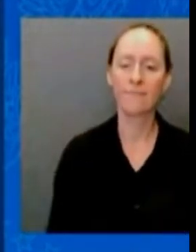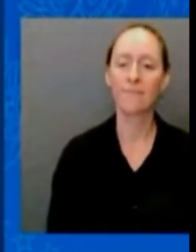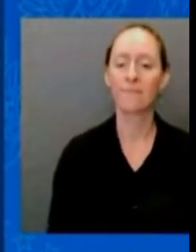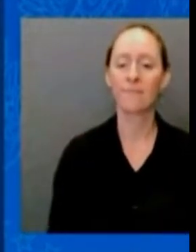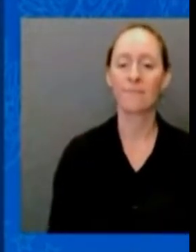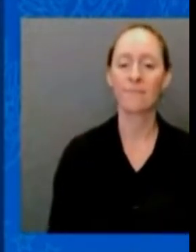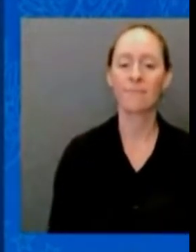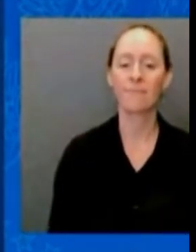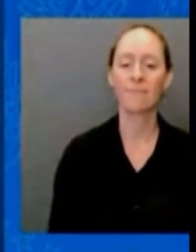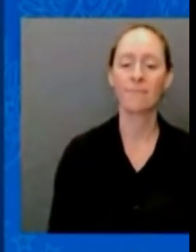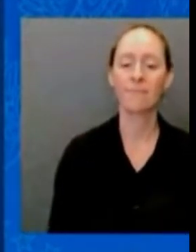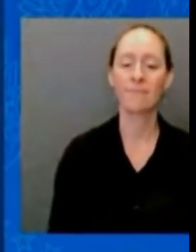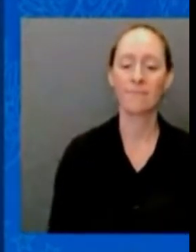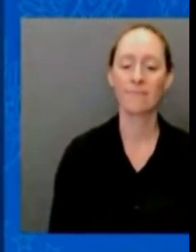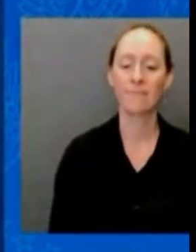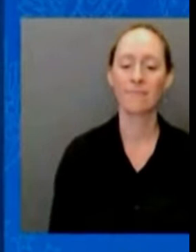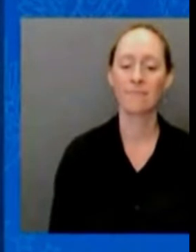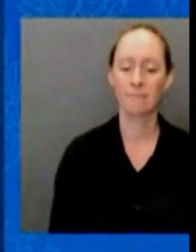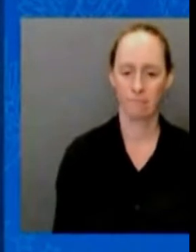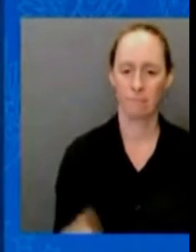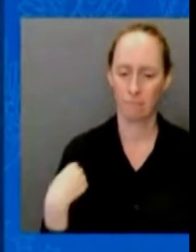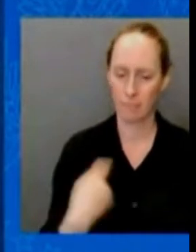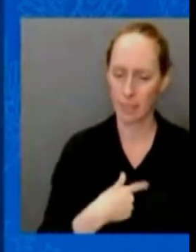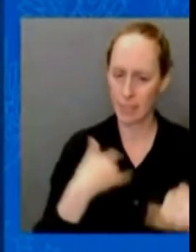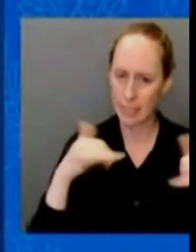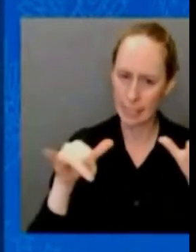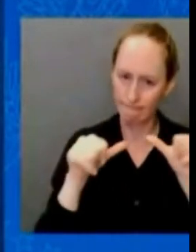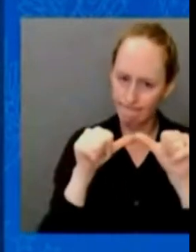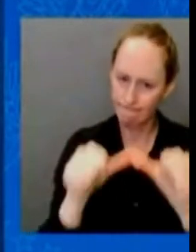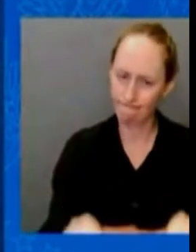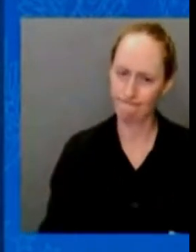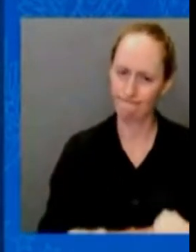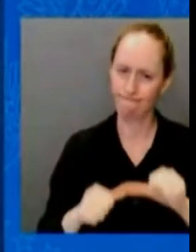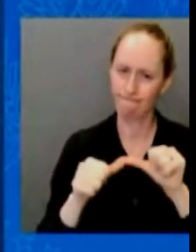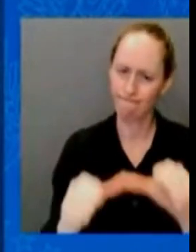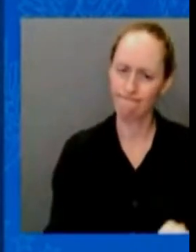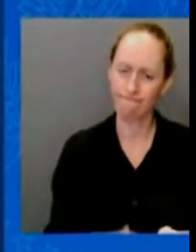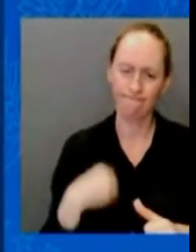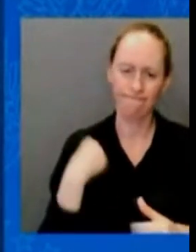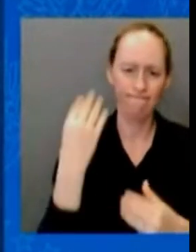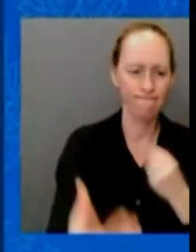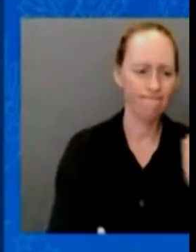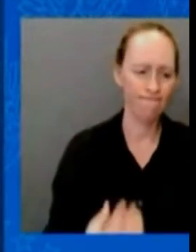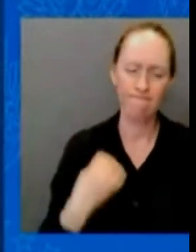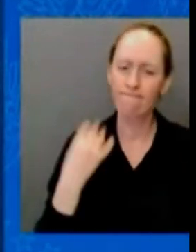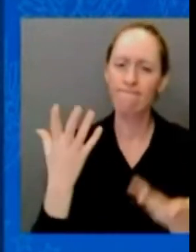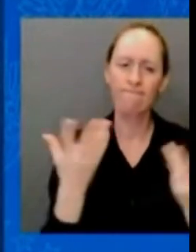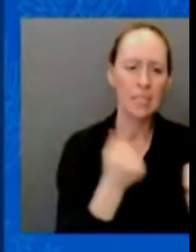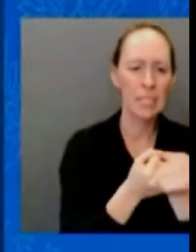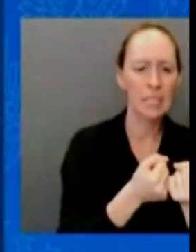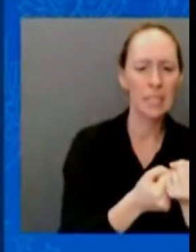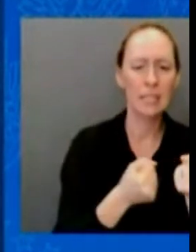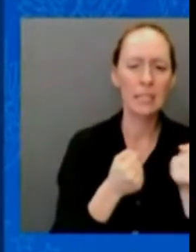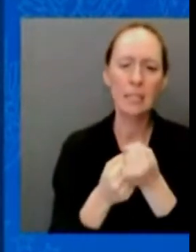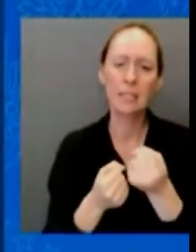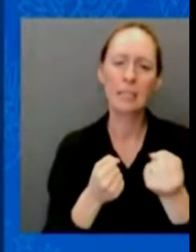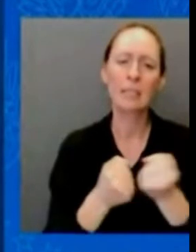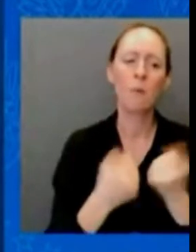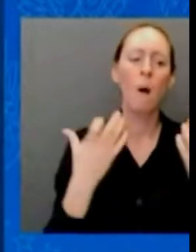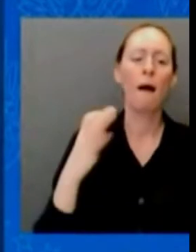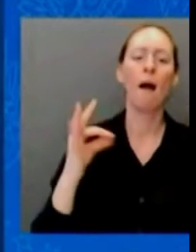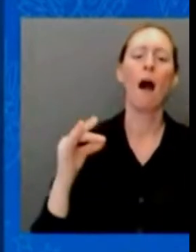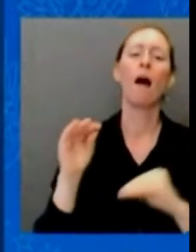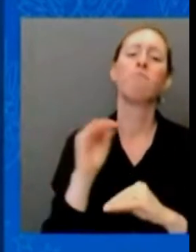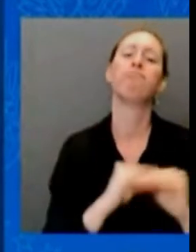just a little bit of breathing room. We're giving Medicare the power to negotiate lower drug prices. Folks,